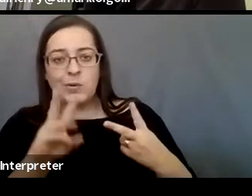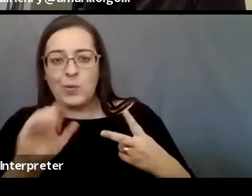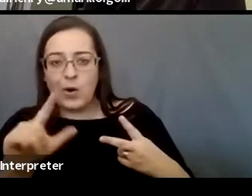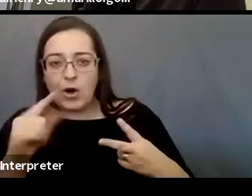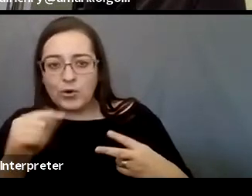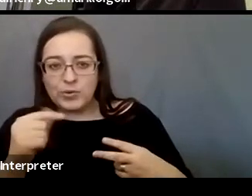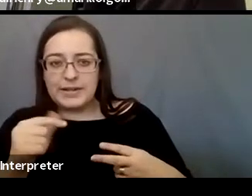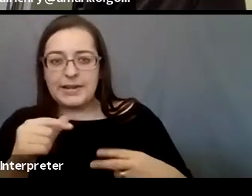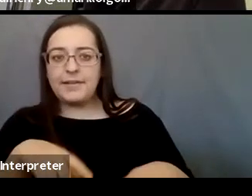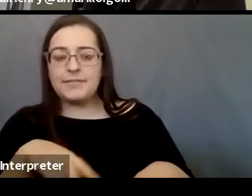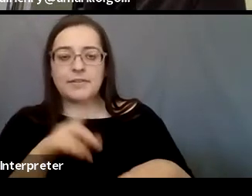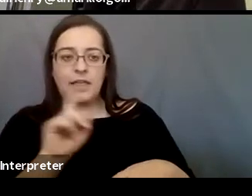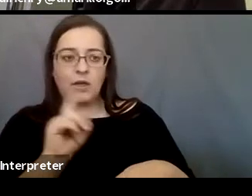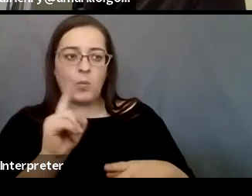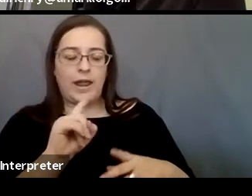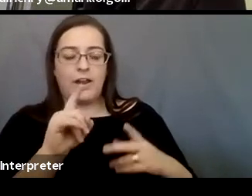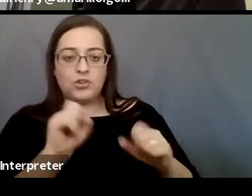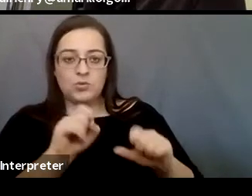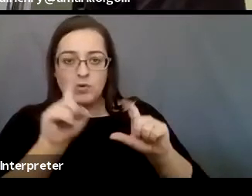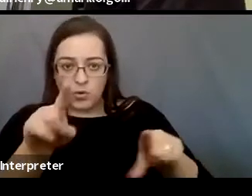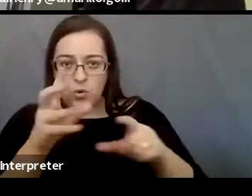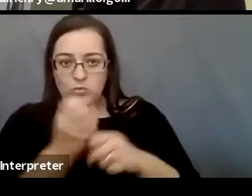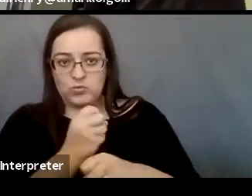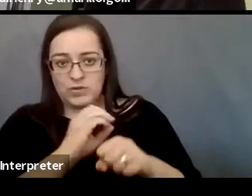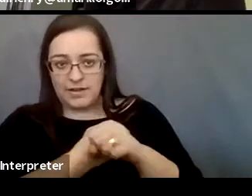individuals, but you know where the sites will be.